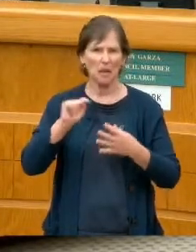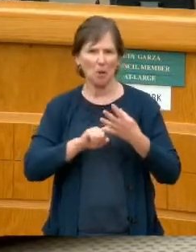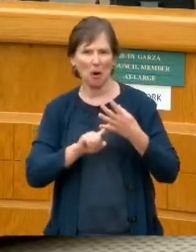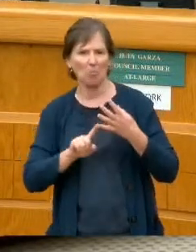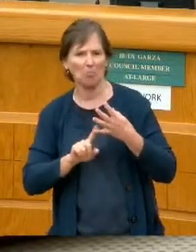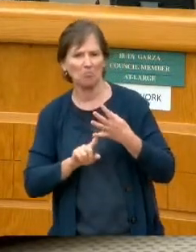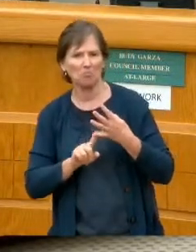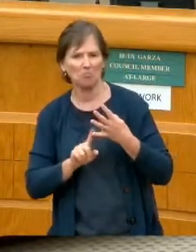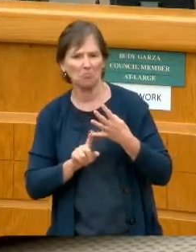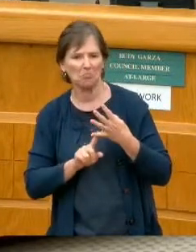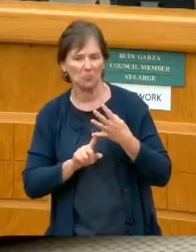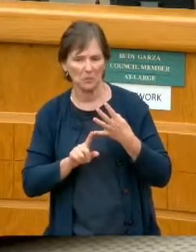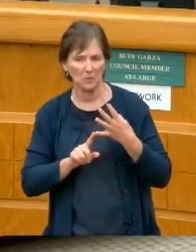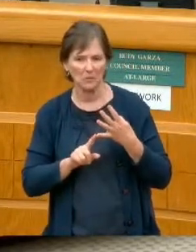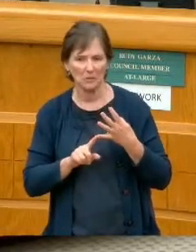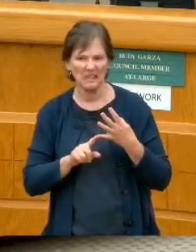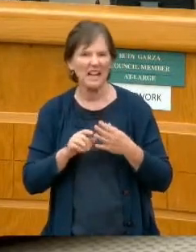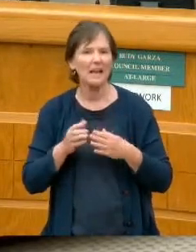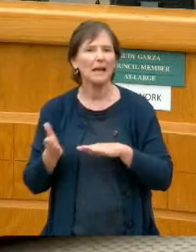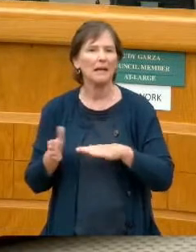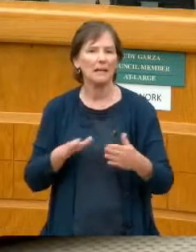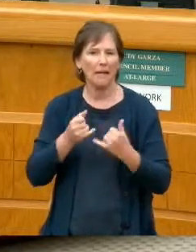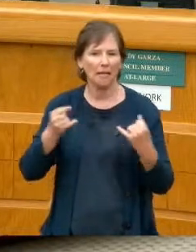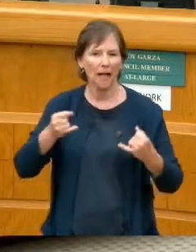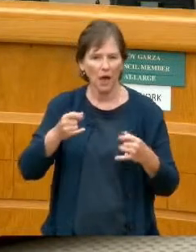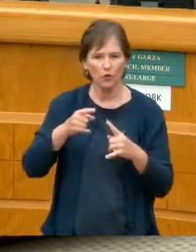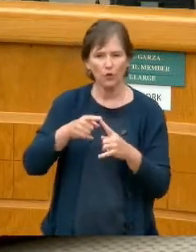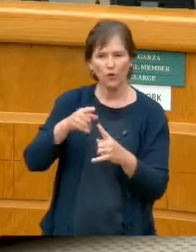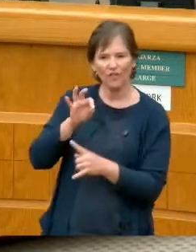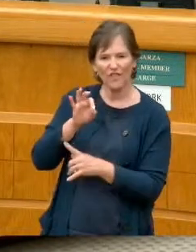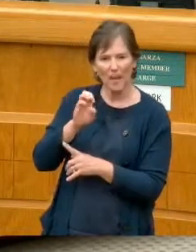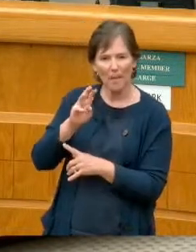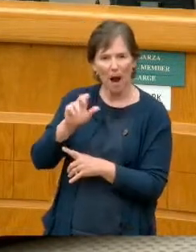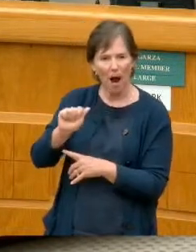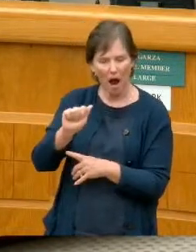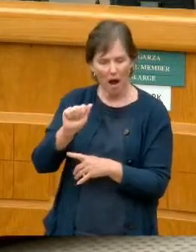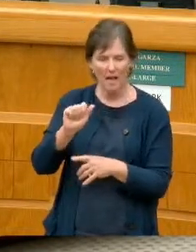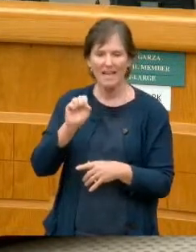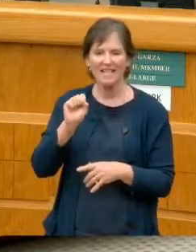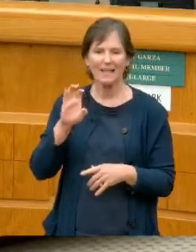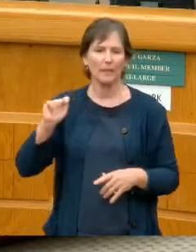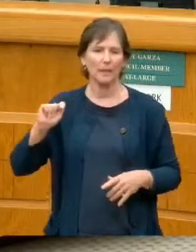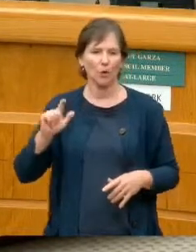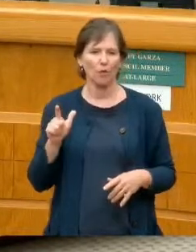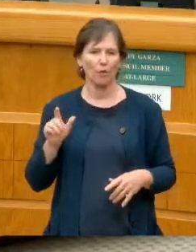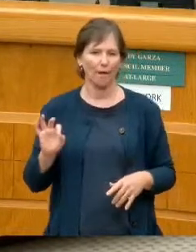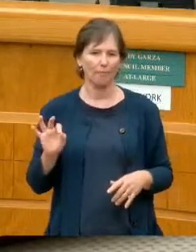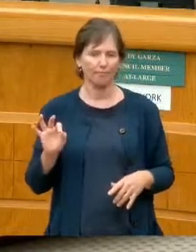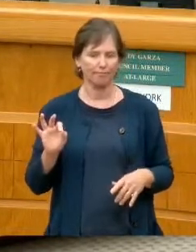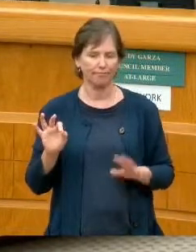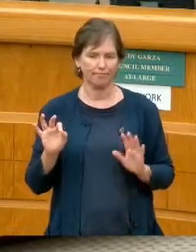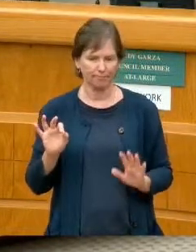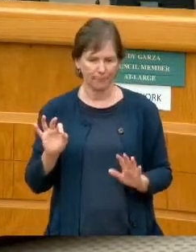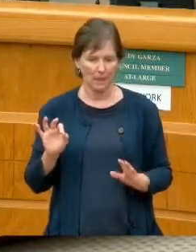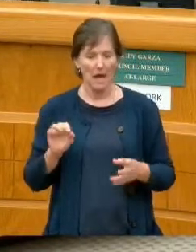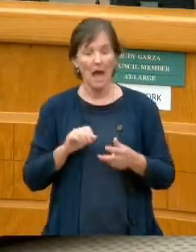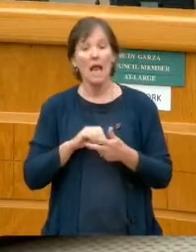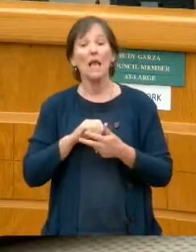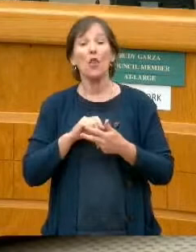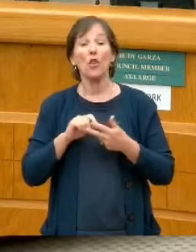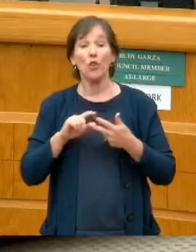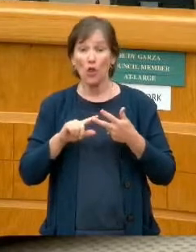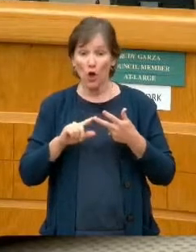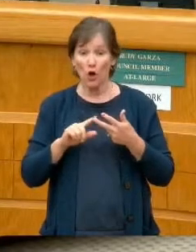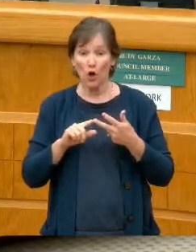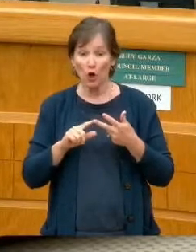September 29th to get these numbers to FEMA. Now, step three is using all of the numbers and all of the